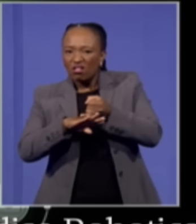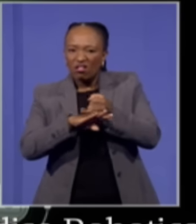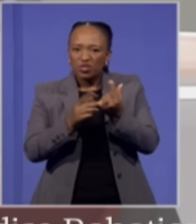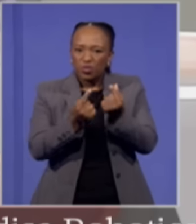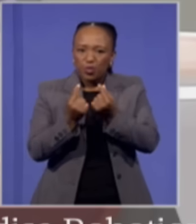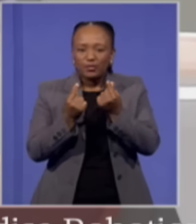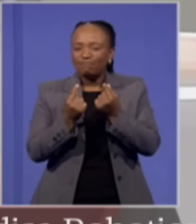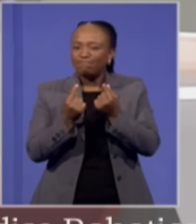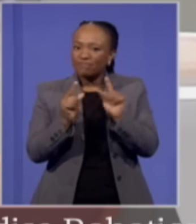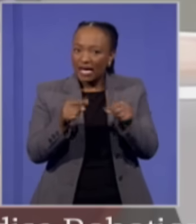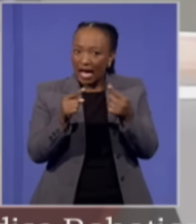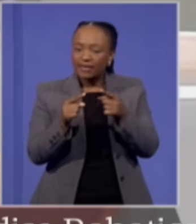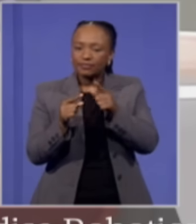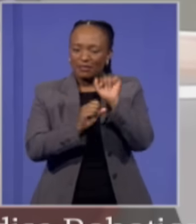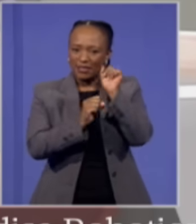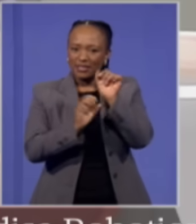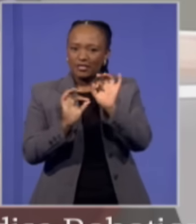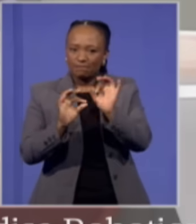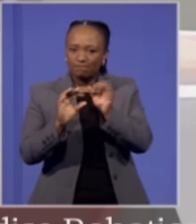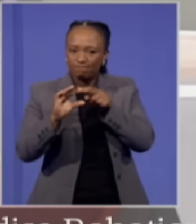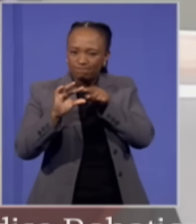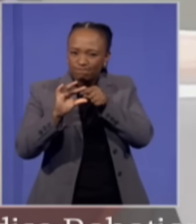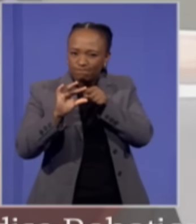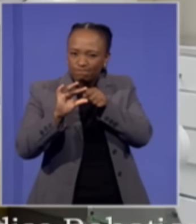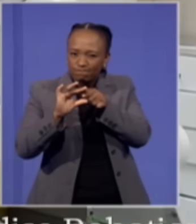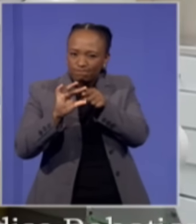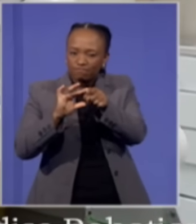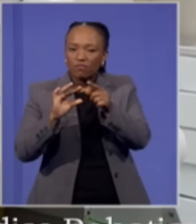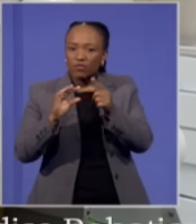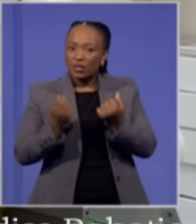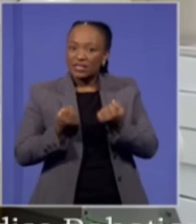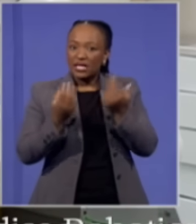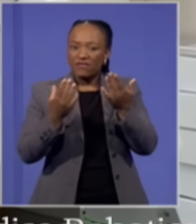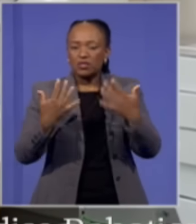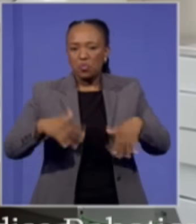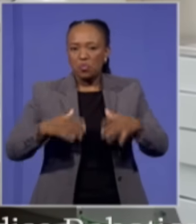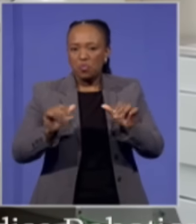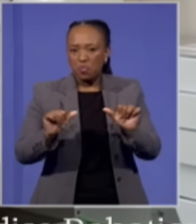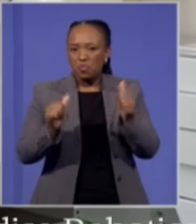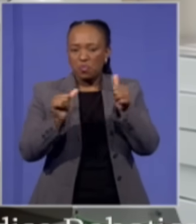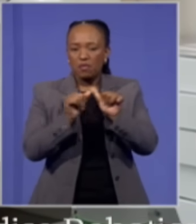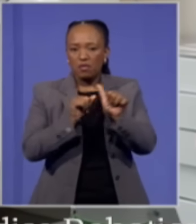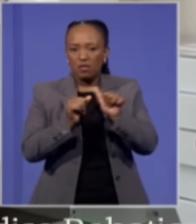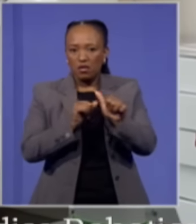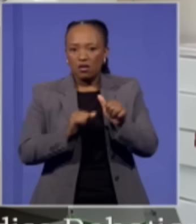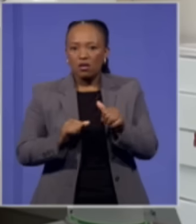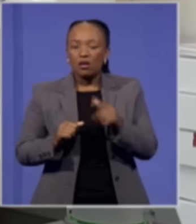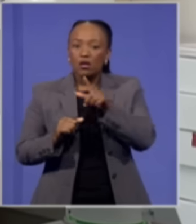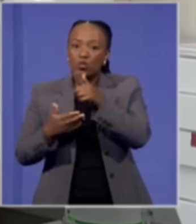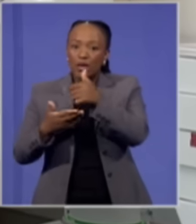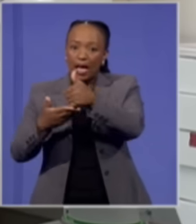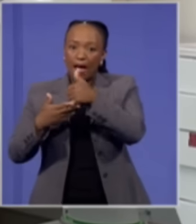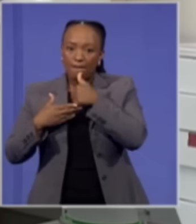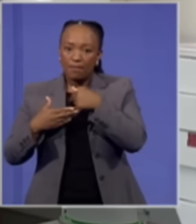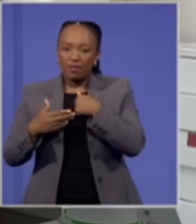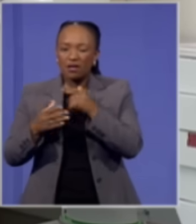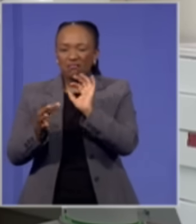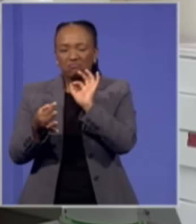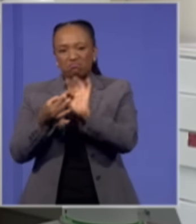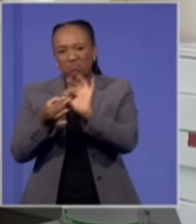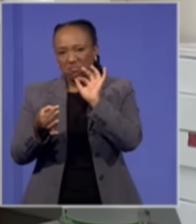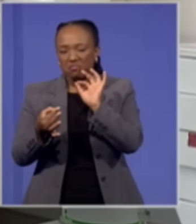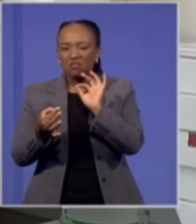operation. O bile o kgutsufatsa nako ya tshebetso. It will allow us to be a lot more precise because you know the human